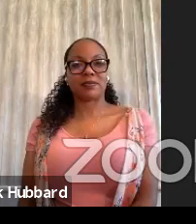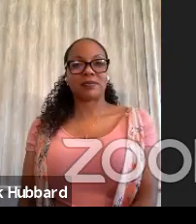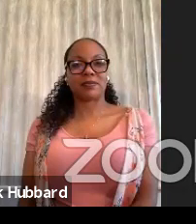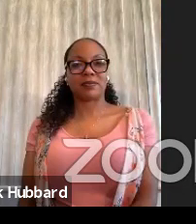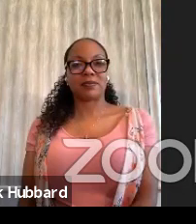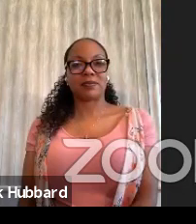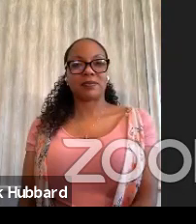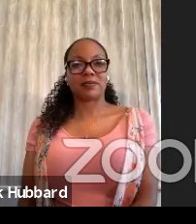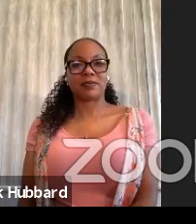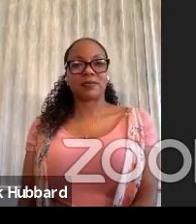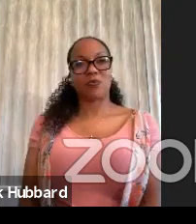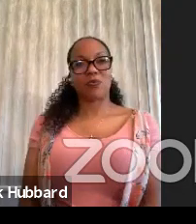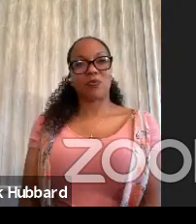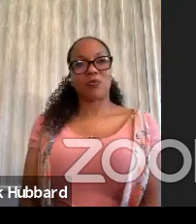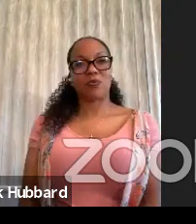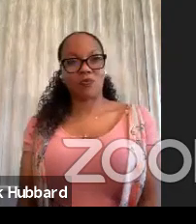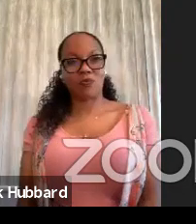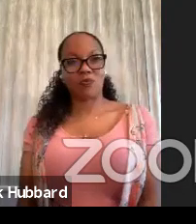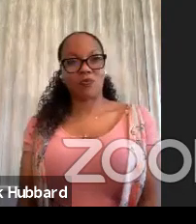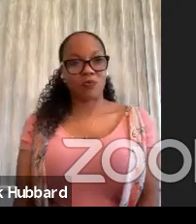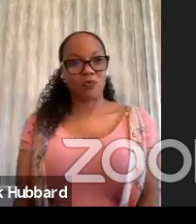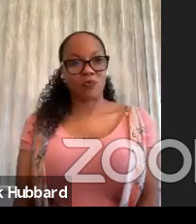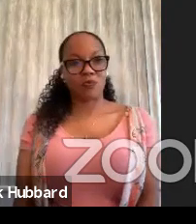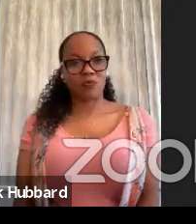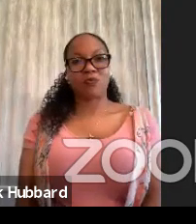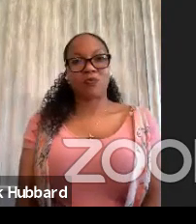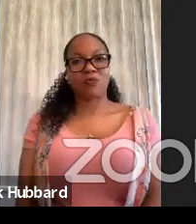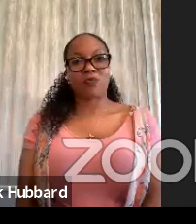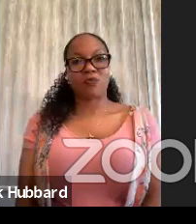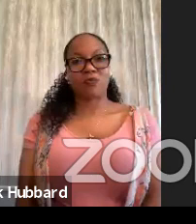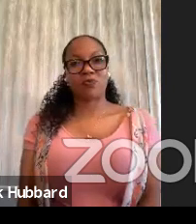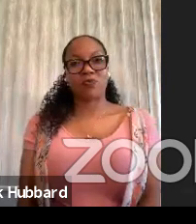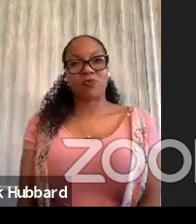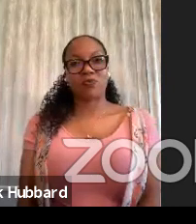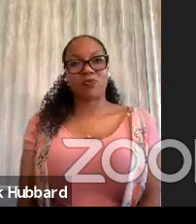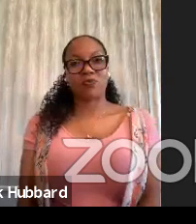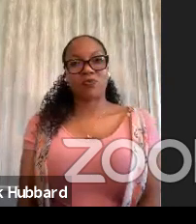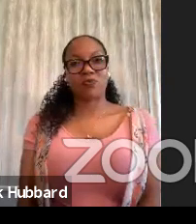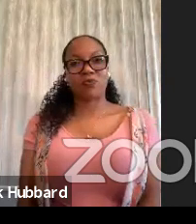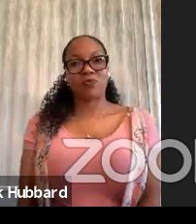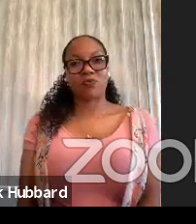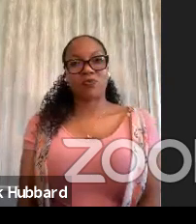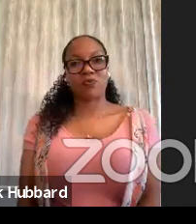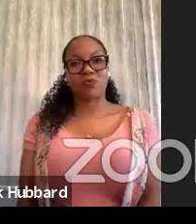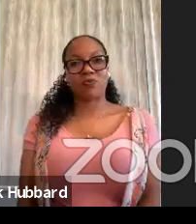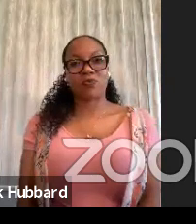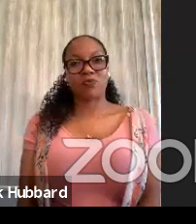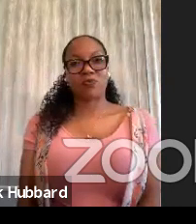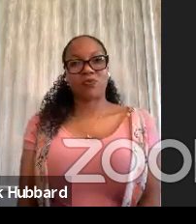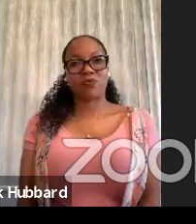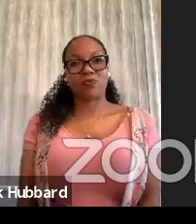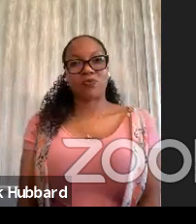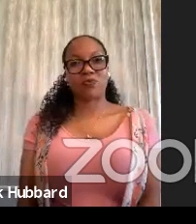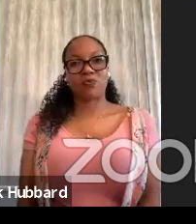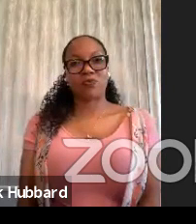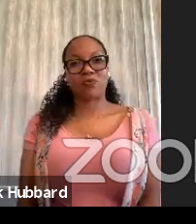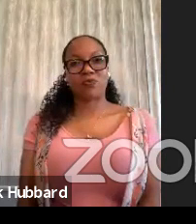childhood programs, I'm really here to speak to that today. we have been